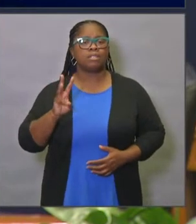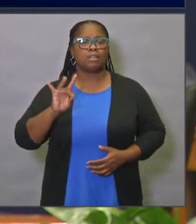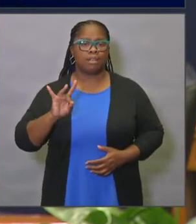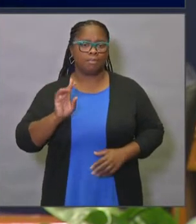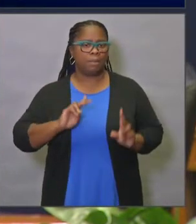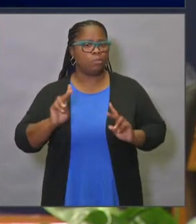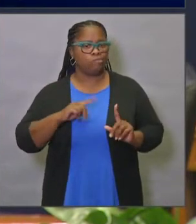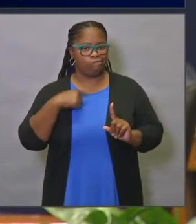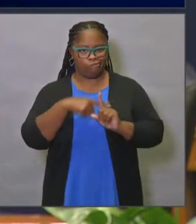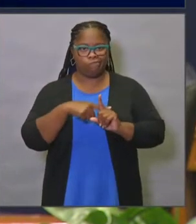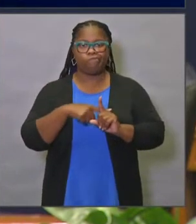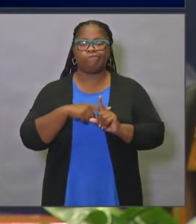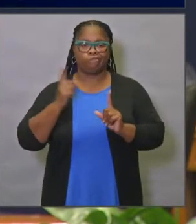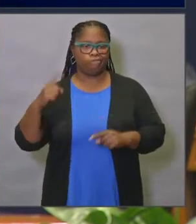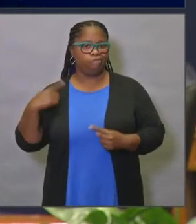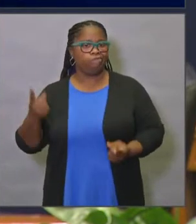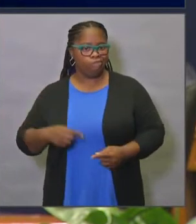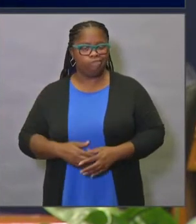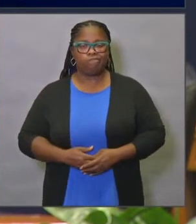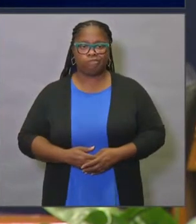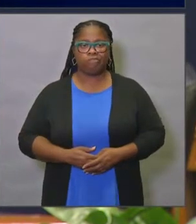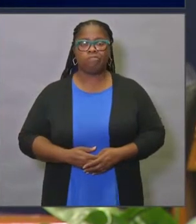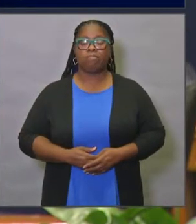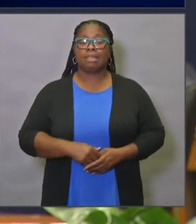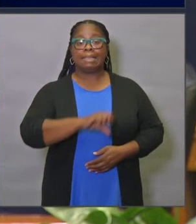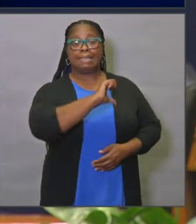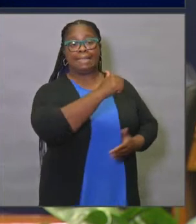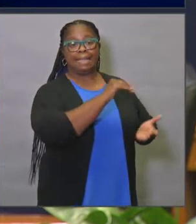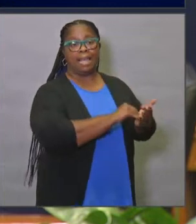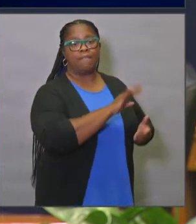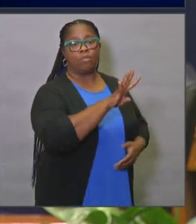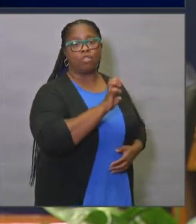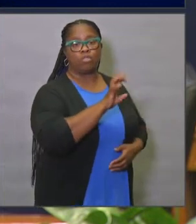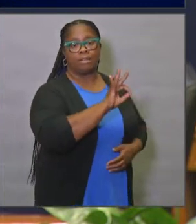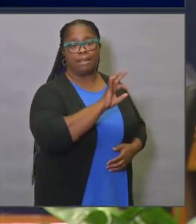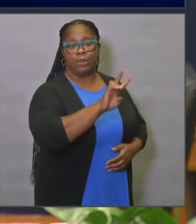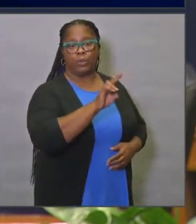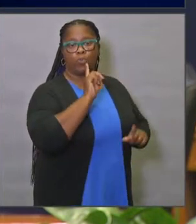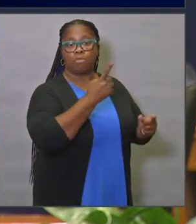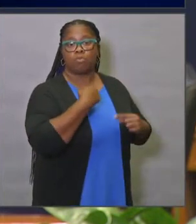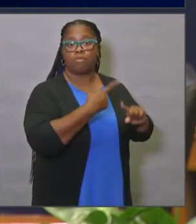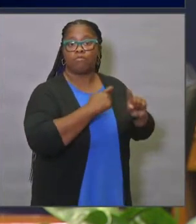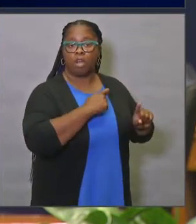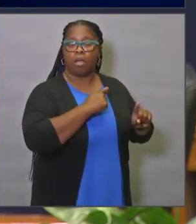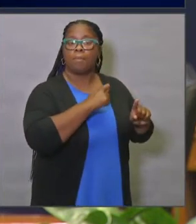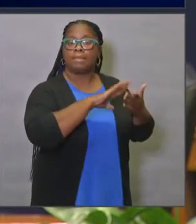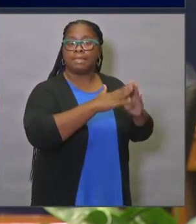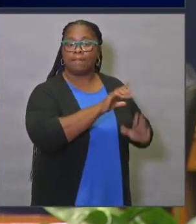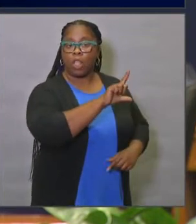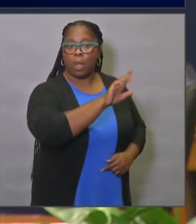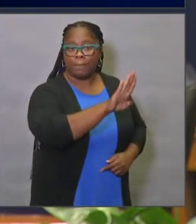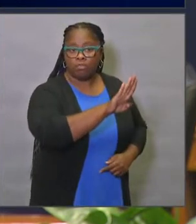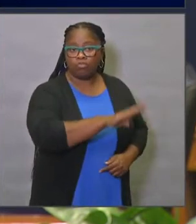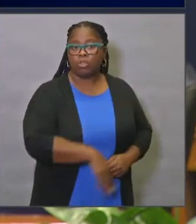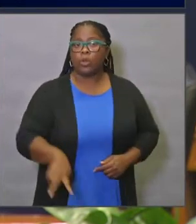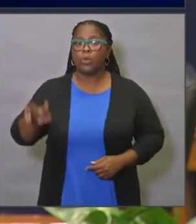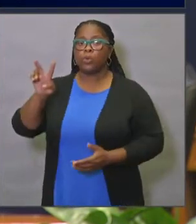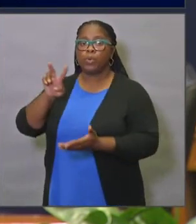241,768. These cases include 10,492 cases reported by our partners in the city of Long Beach